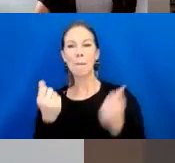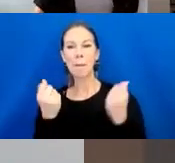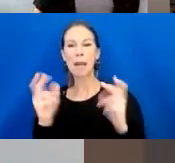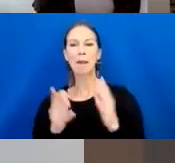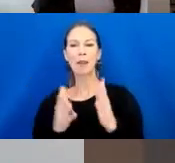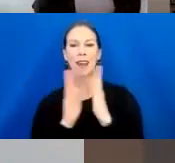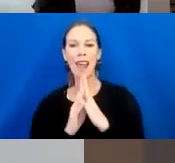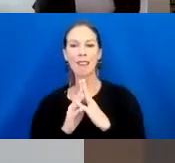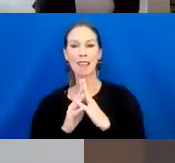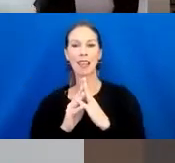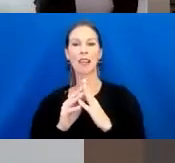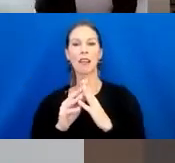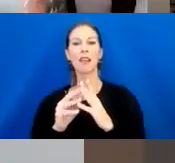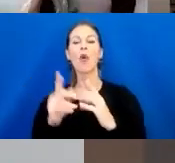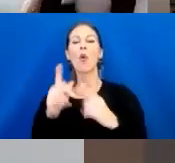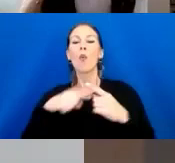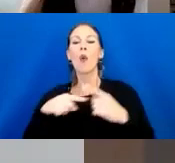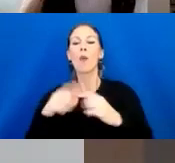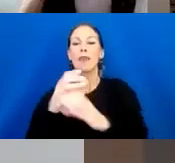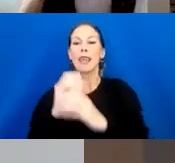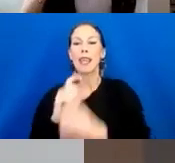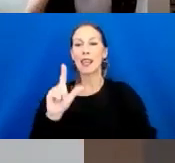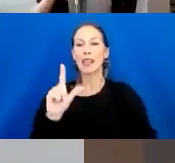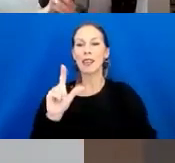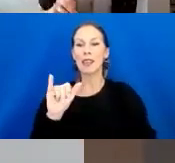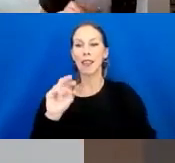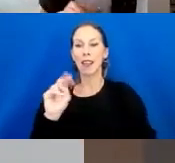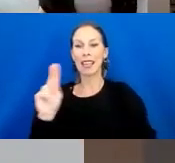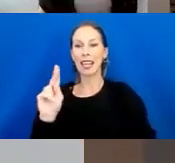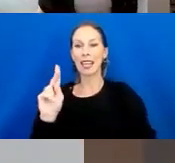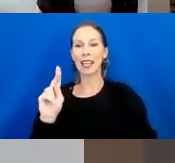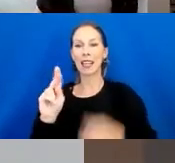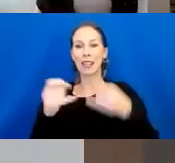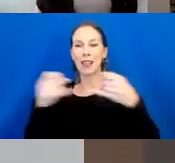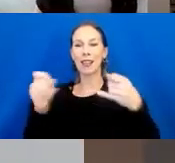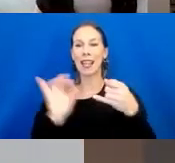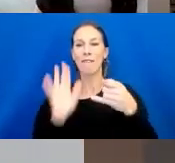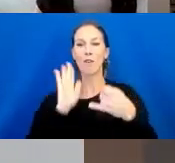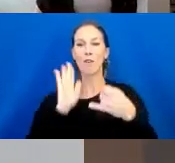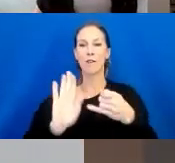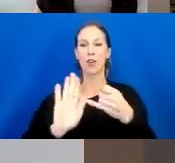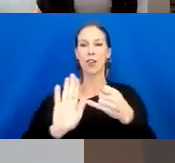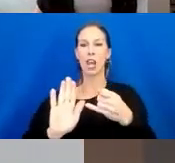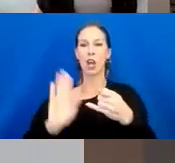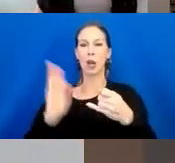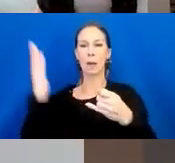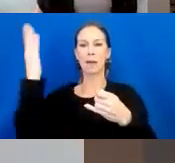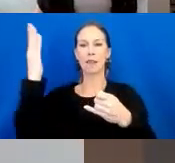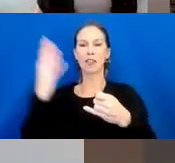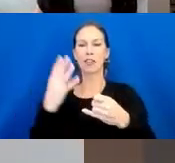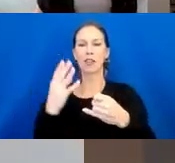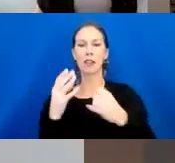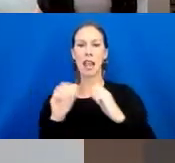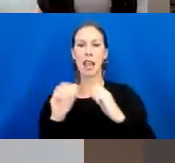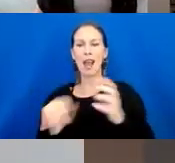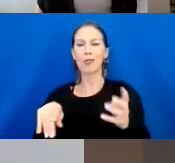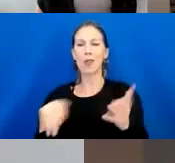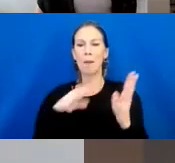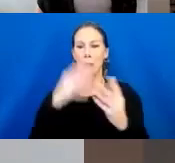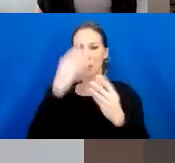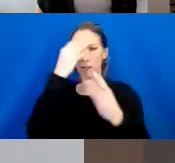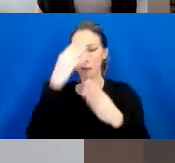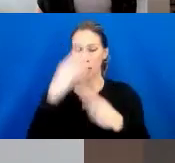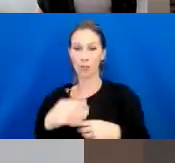get the link for their iPresentation and where they can upload that information. Yeah, that you should have